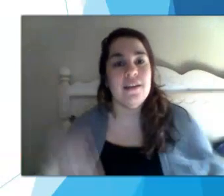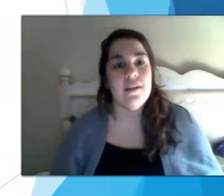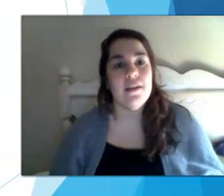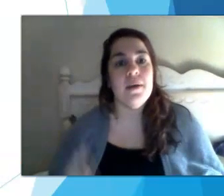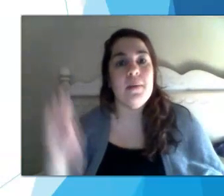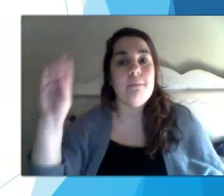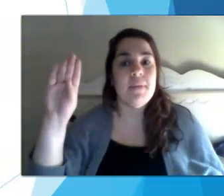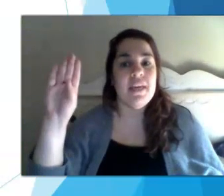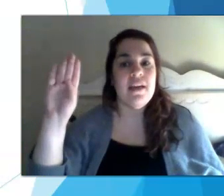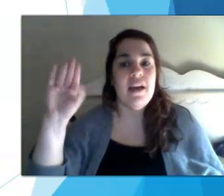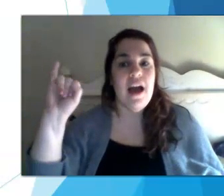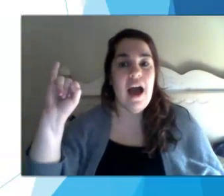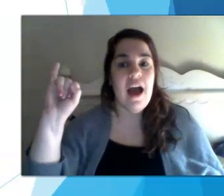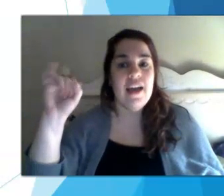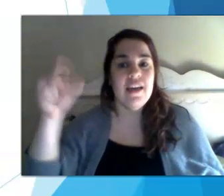Big.